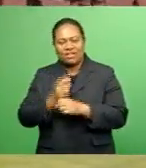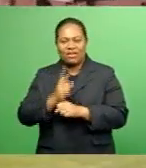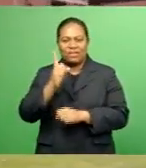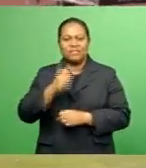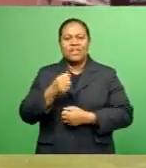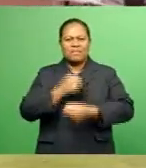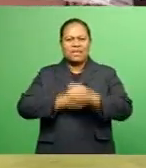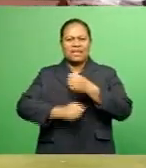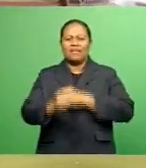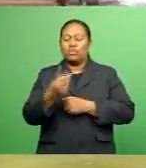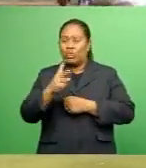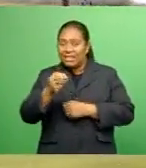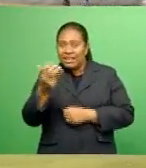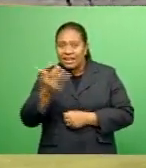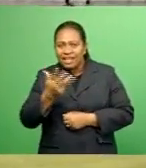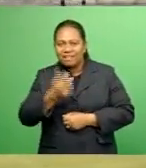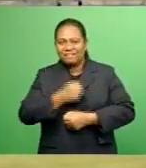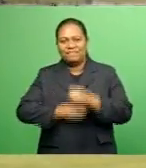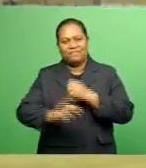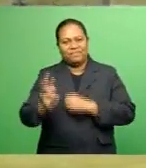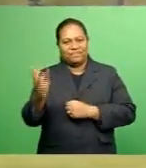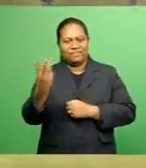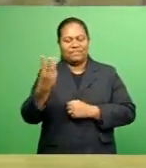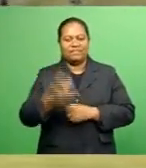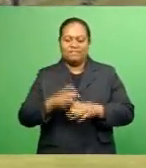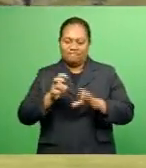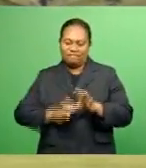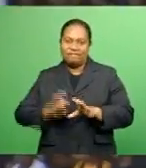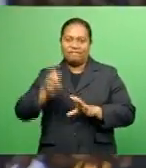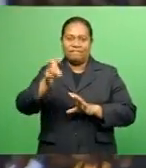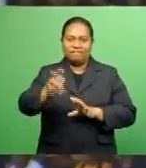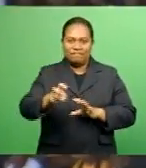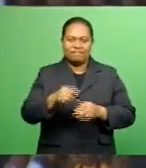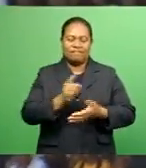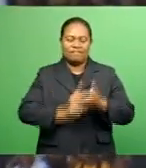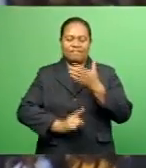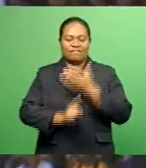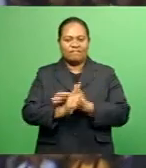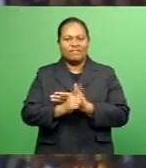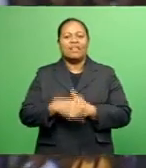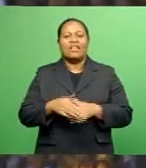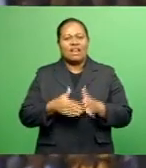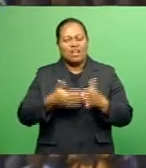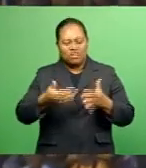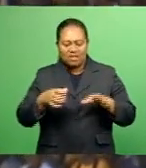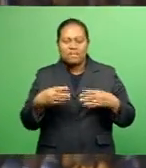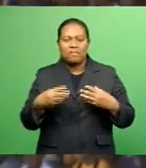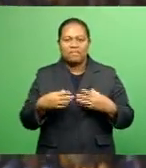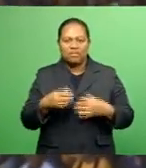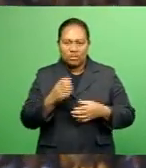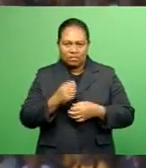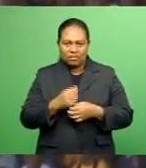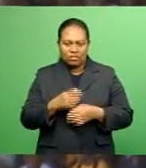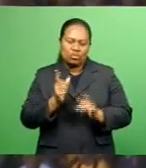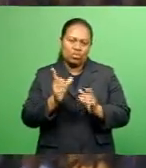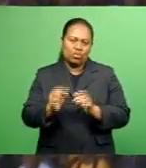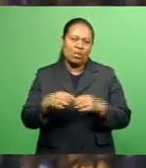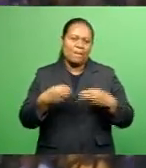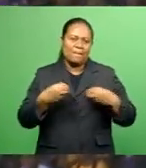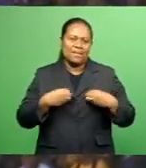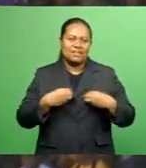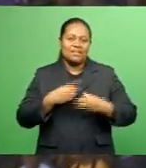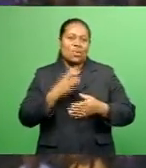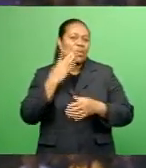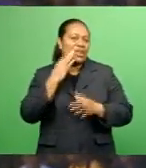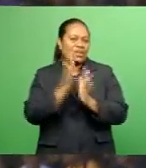in the 2019 Coke Games Interboys High Jump, says he has unfinished business in the Fiji finals. Felipe